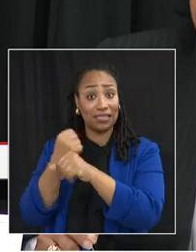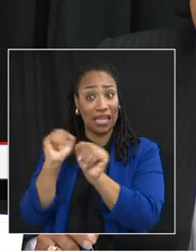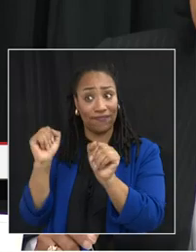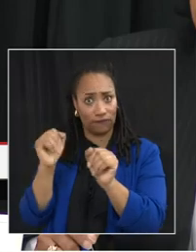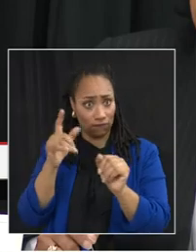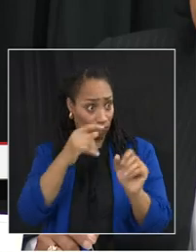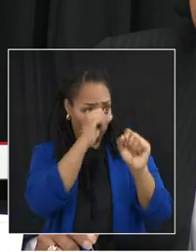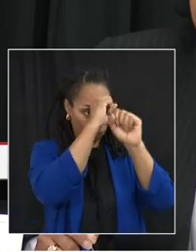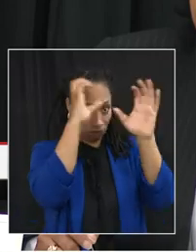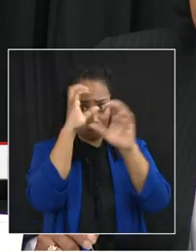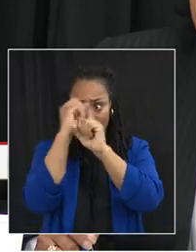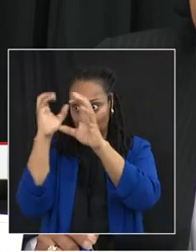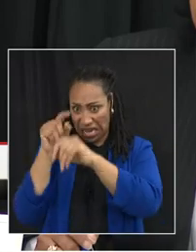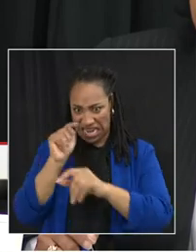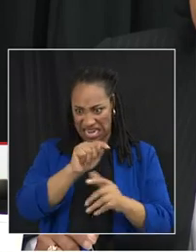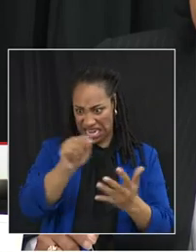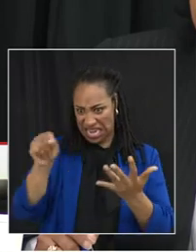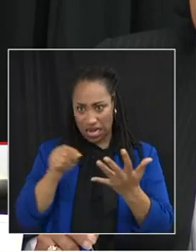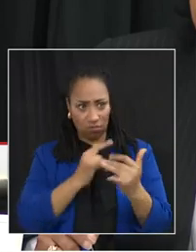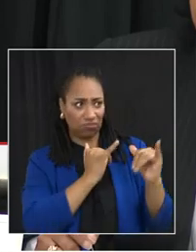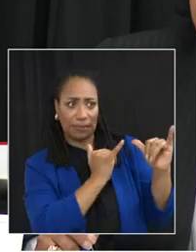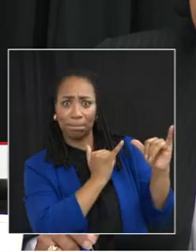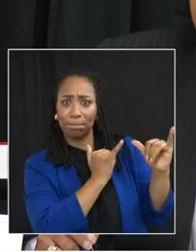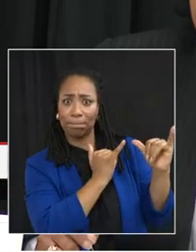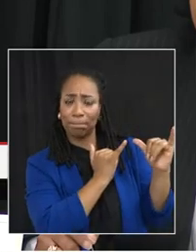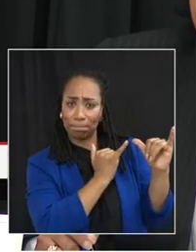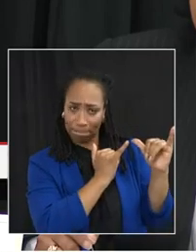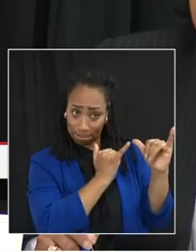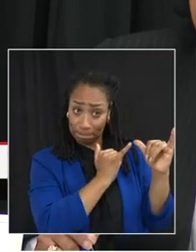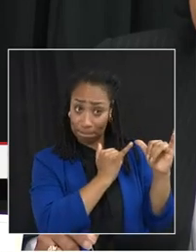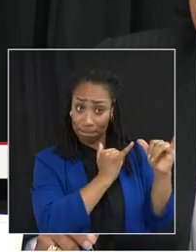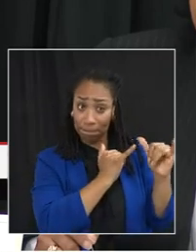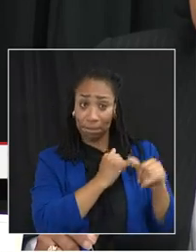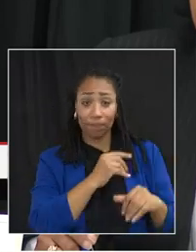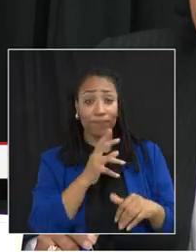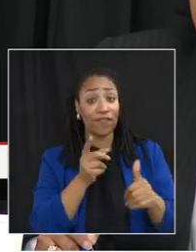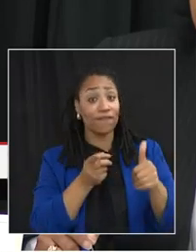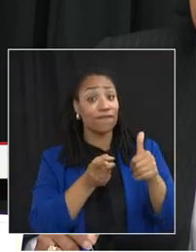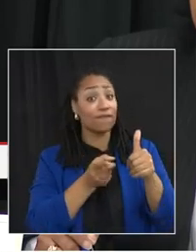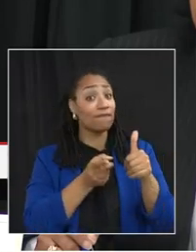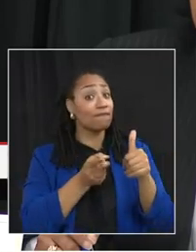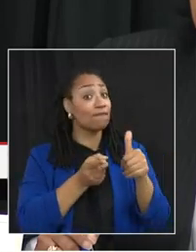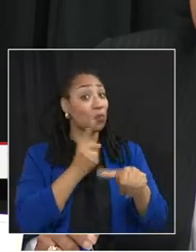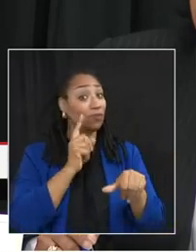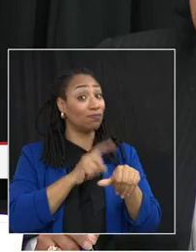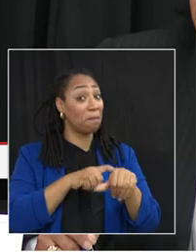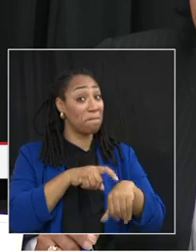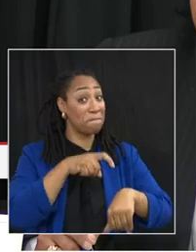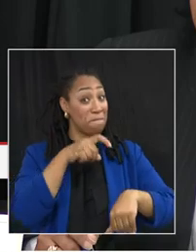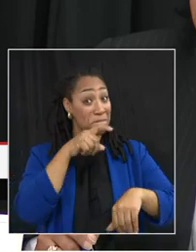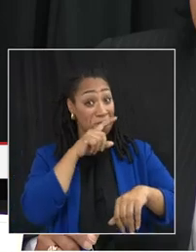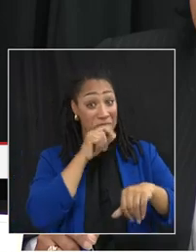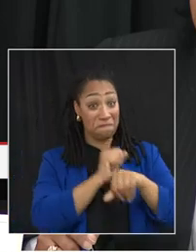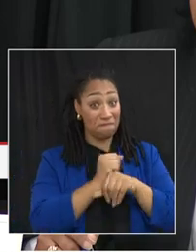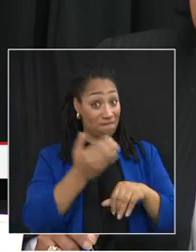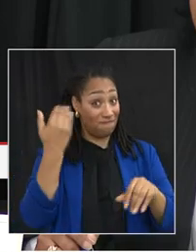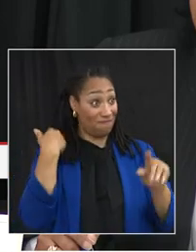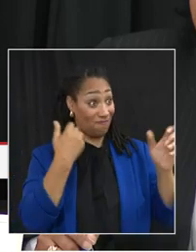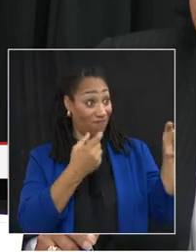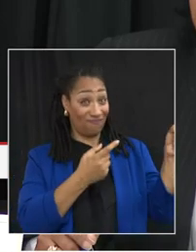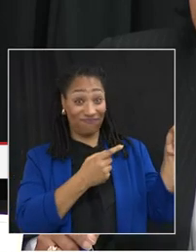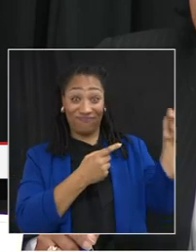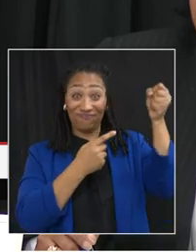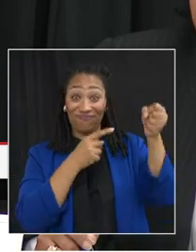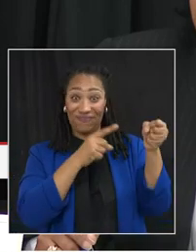right directly to Donald Trump, as I did the first time. I went up to New York City. This time I visited him at his office